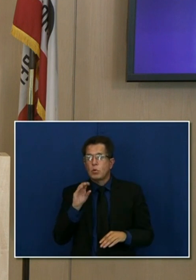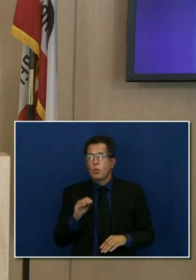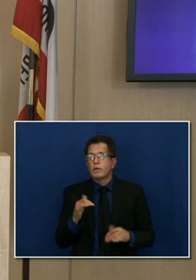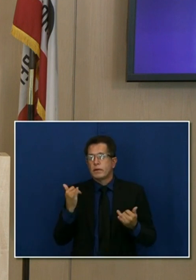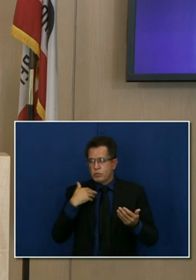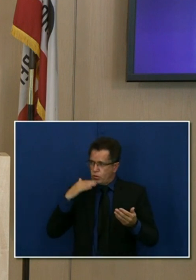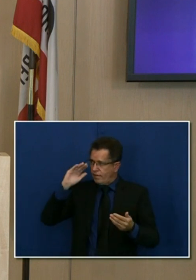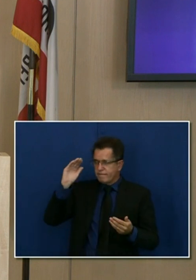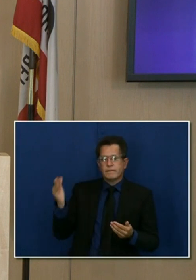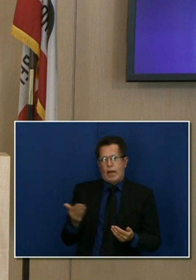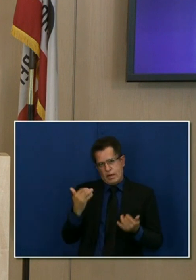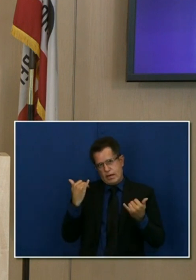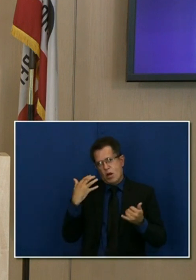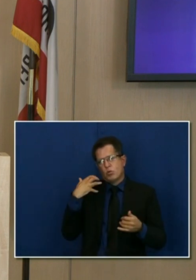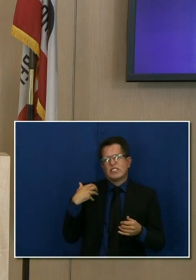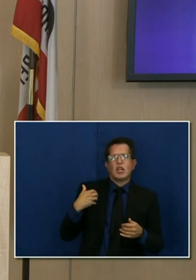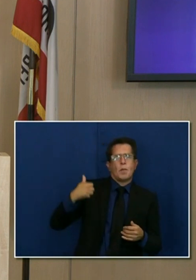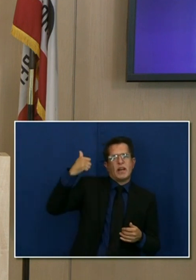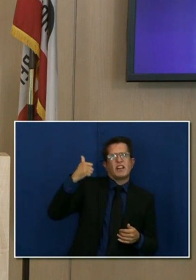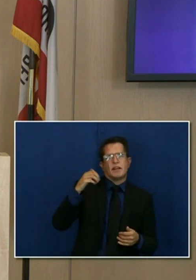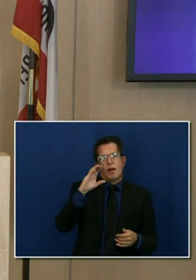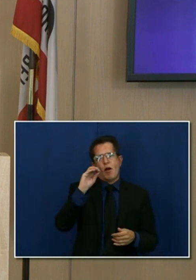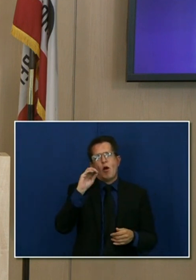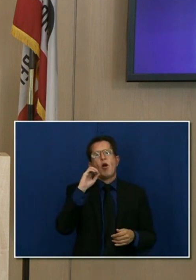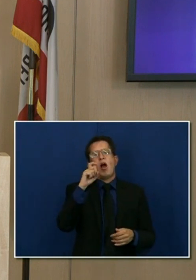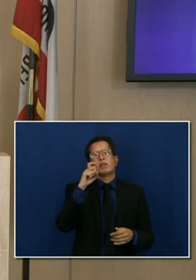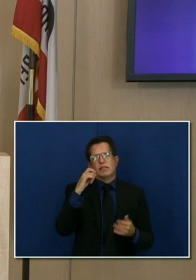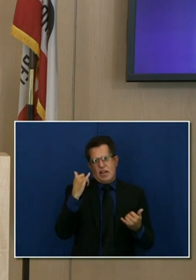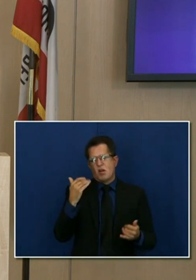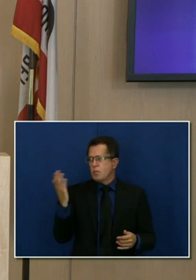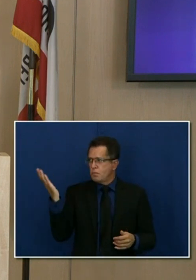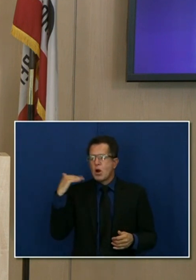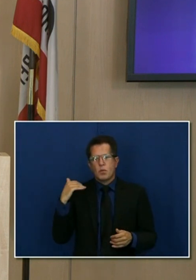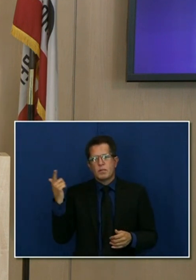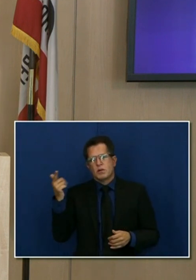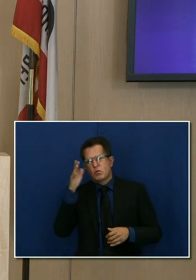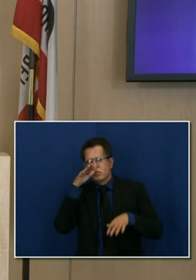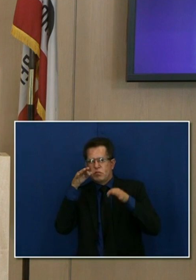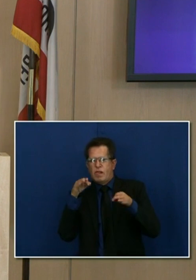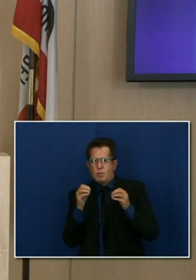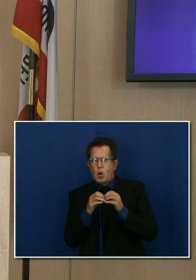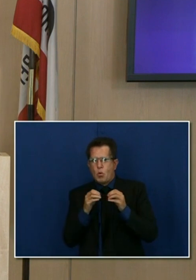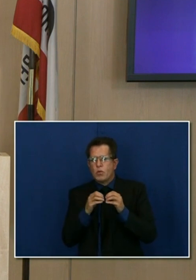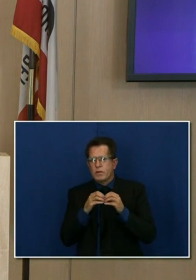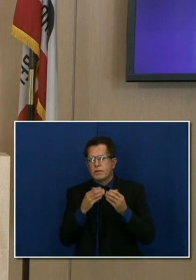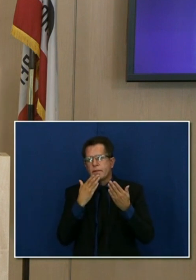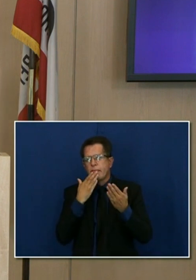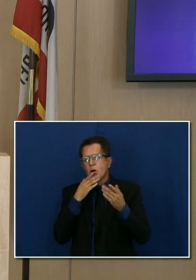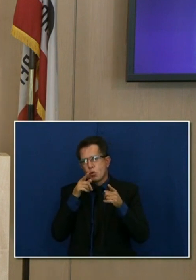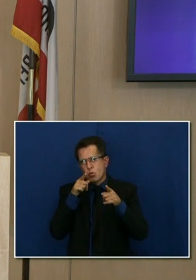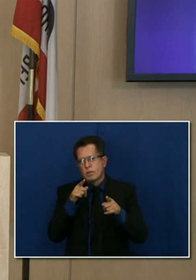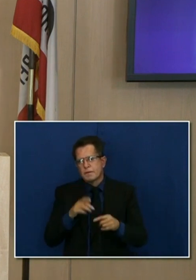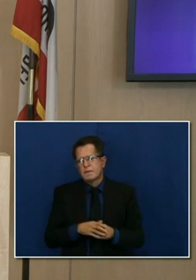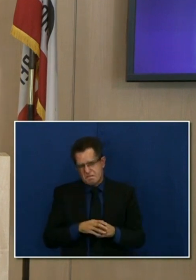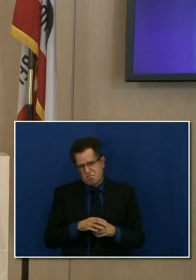re-invite back to the podium our Chairman Cox, so that we can take questions. Thank you.